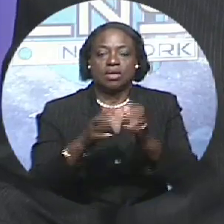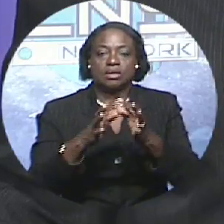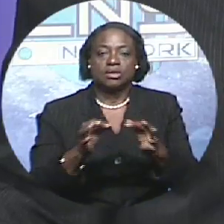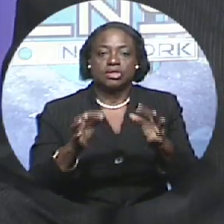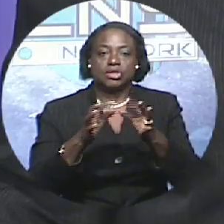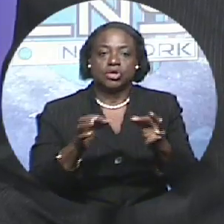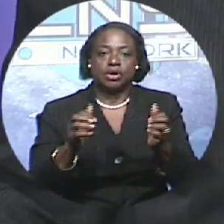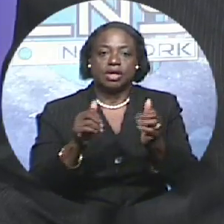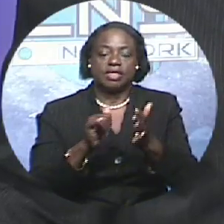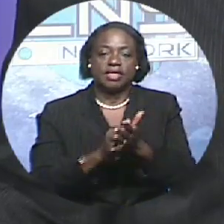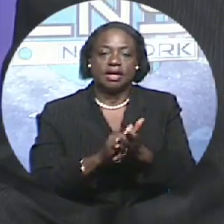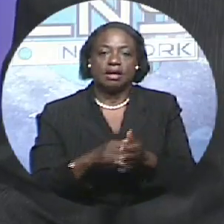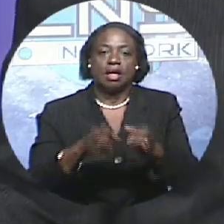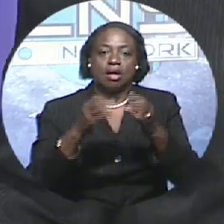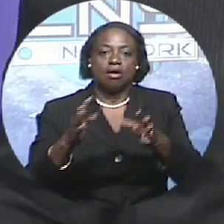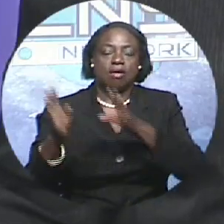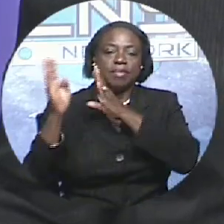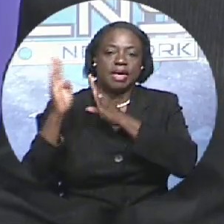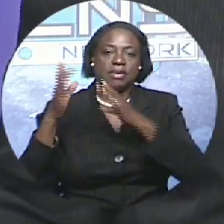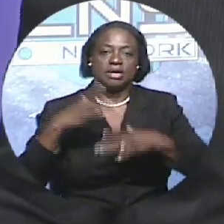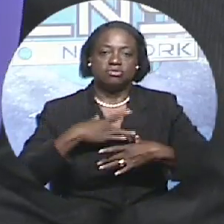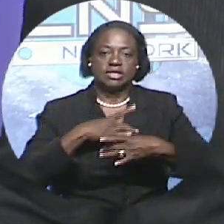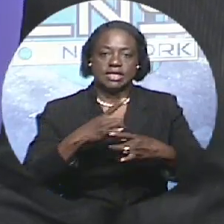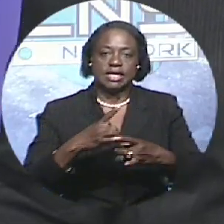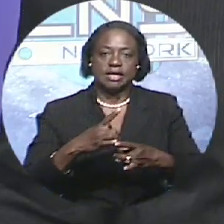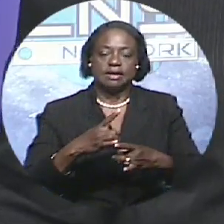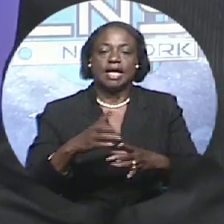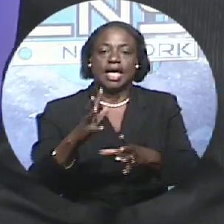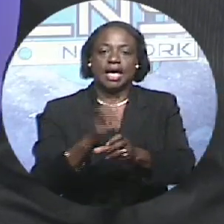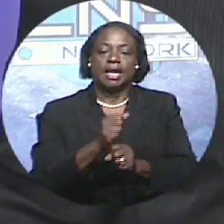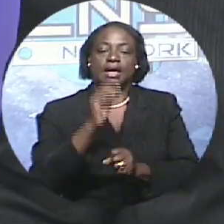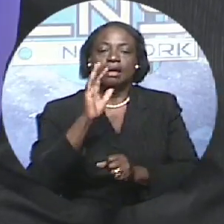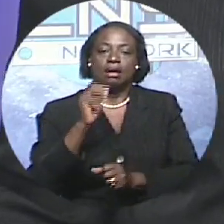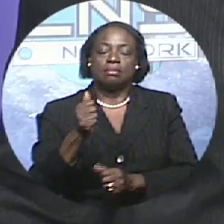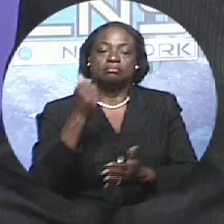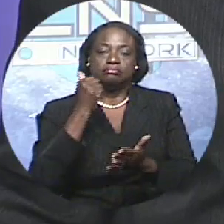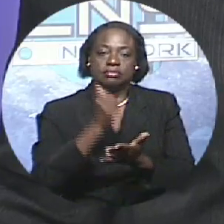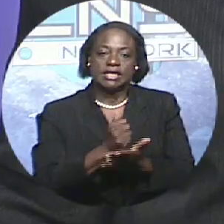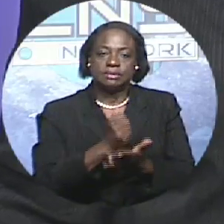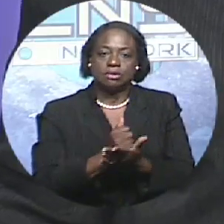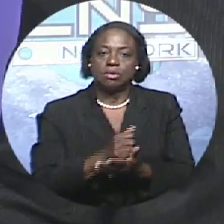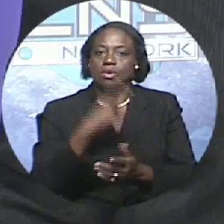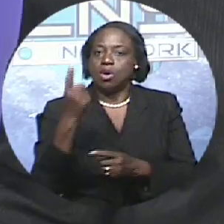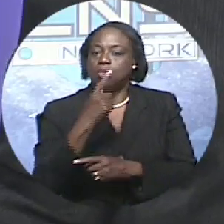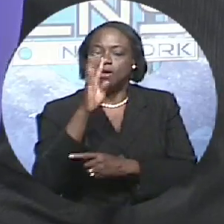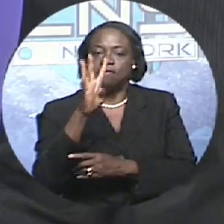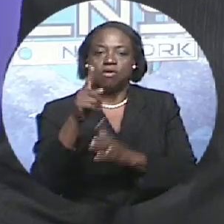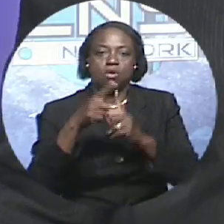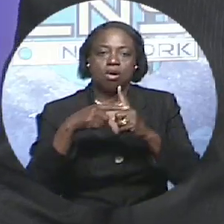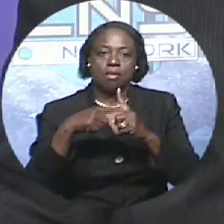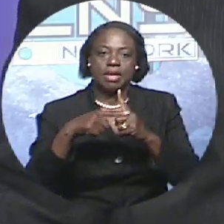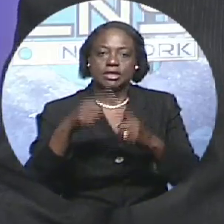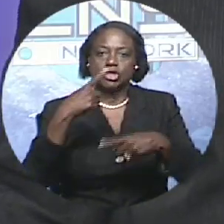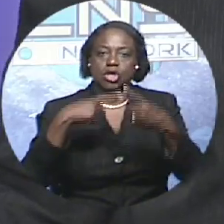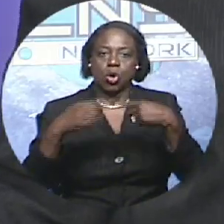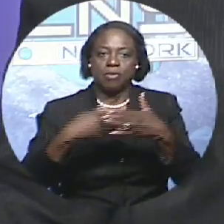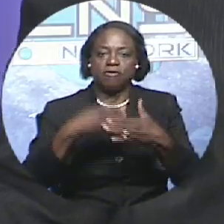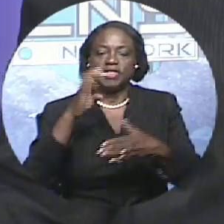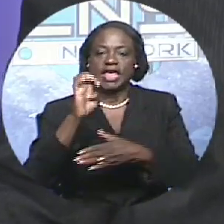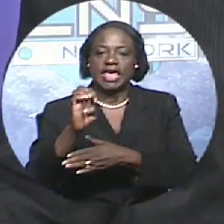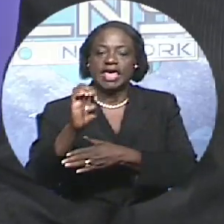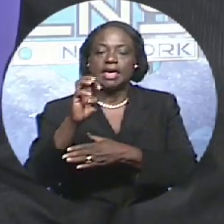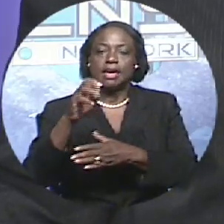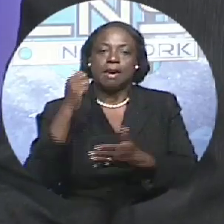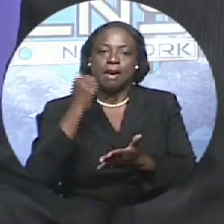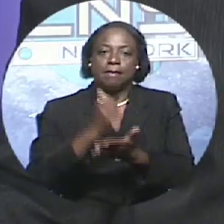of Bahamians are interested in. That's getting your passport. It's just 4 months left to go before the e-passport deadline, and officials from the passport